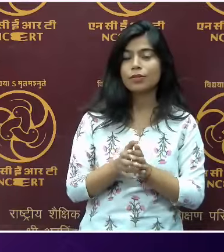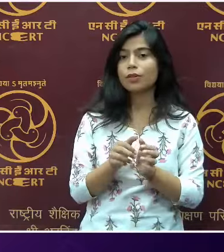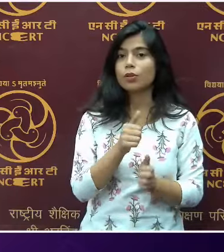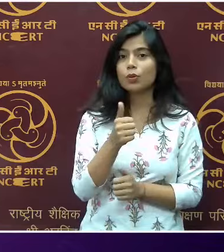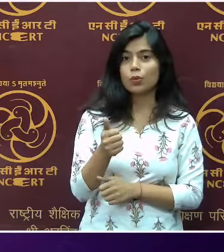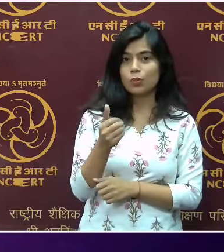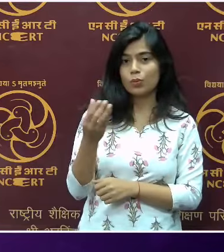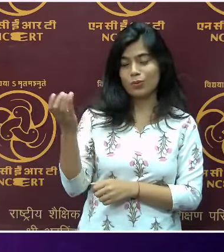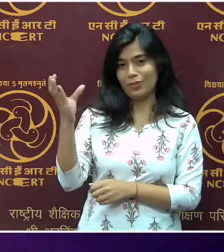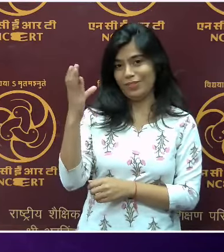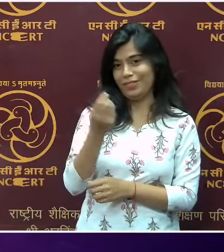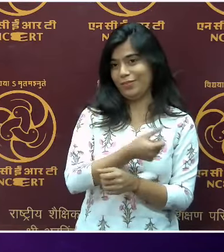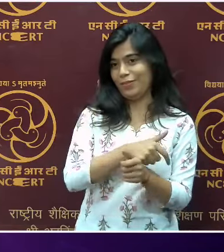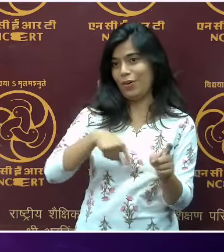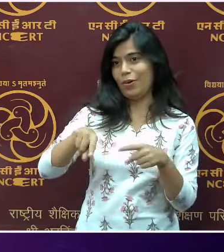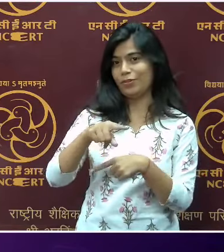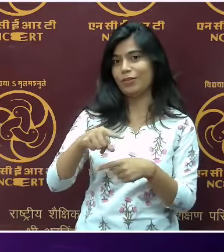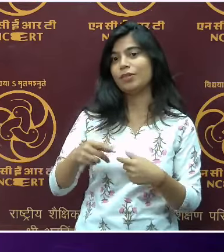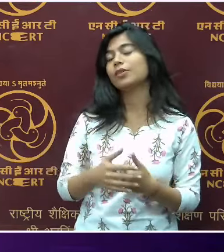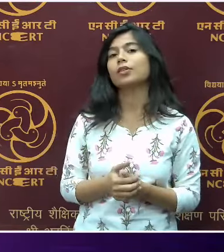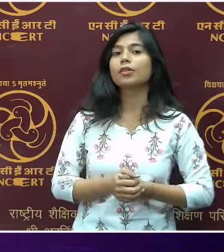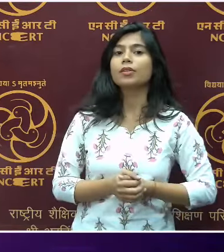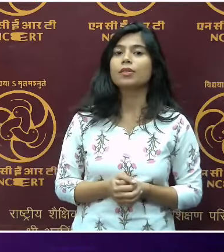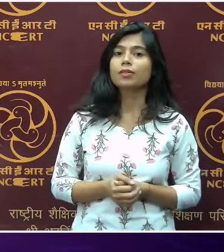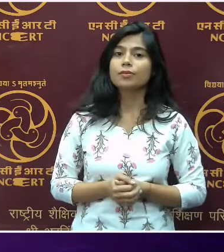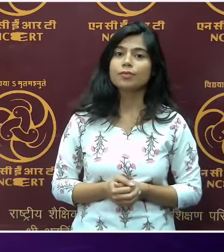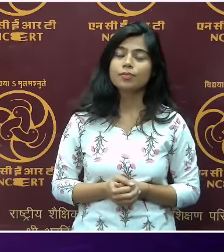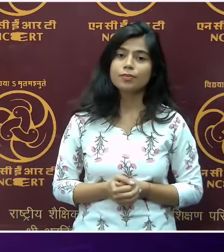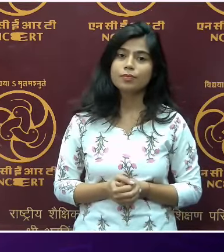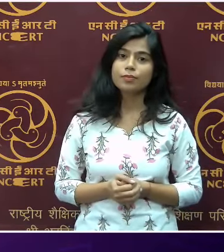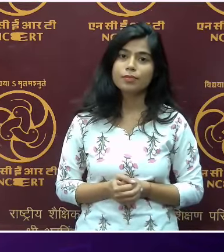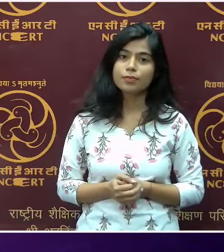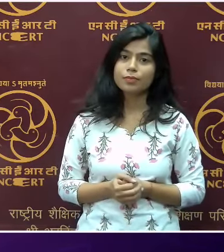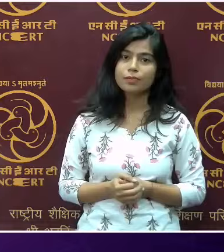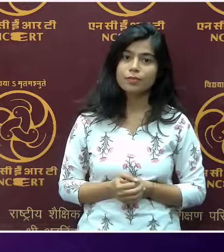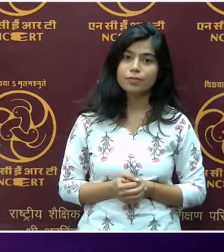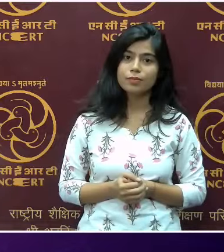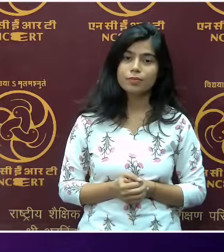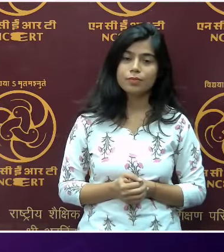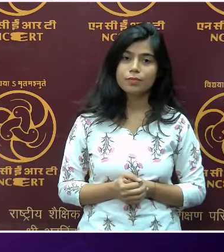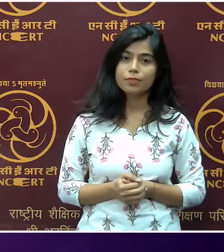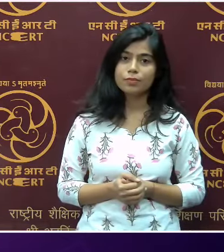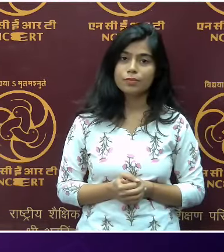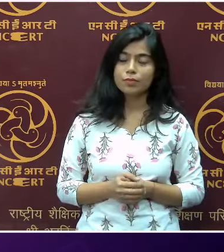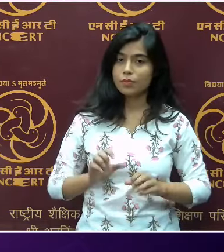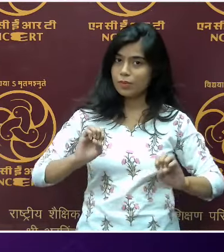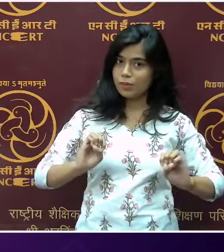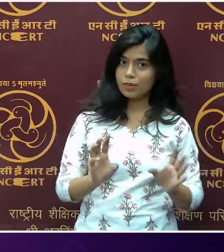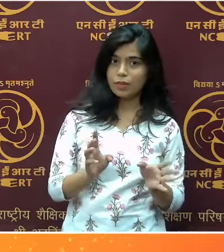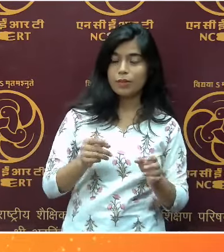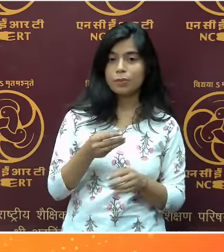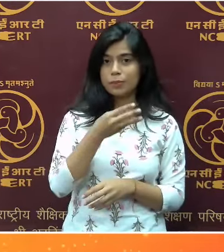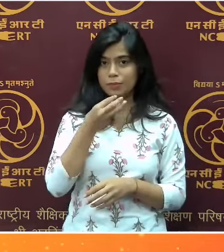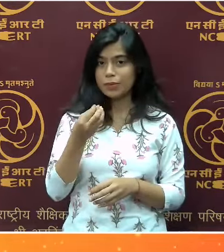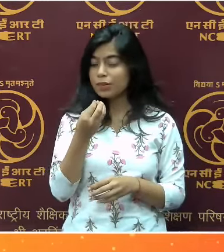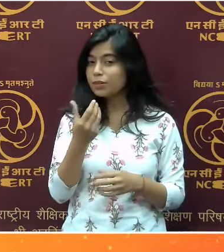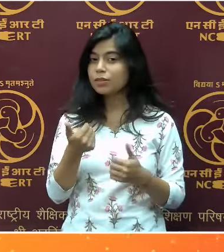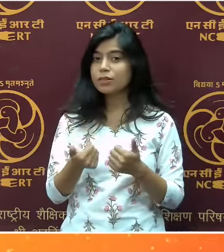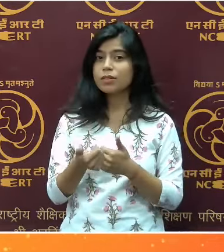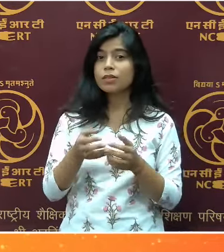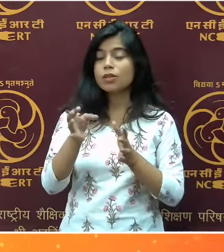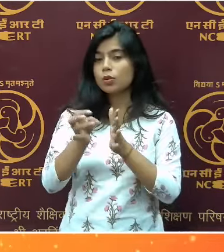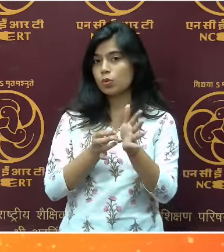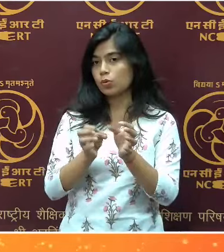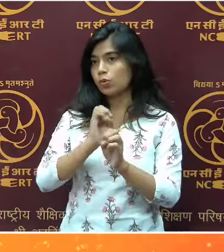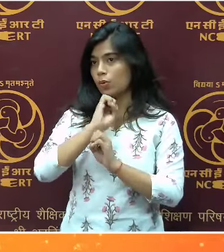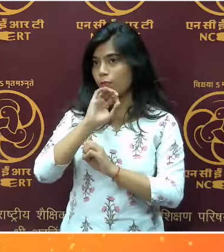all. Thank Today's you, session, sir. Thank you, sir. We'll definitely start this session, but let me share some certain